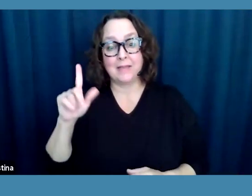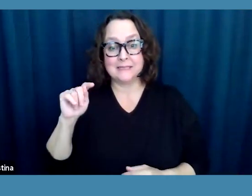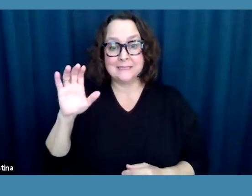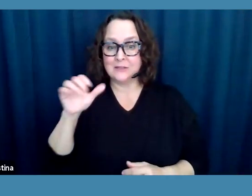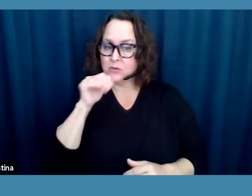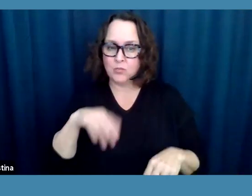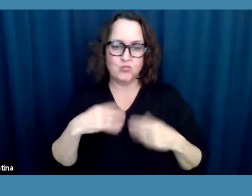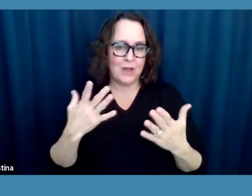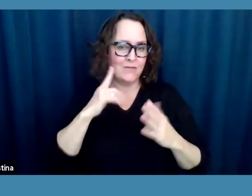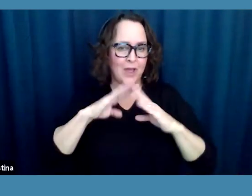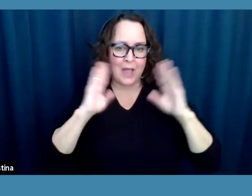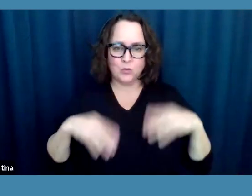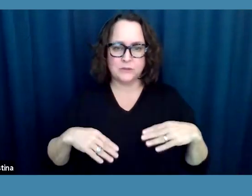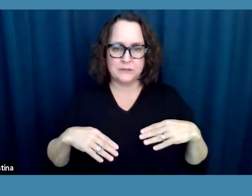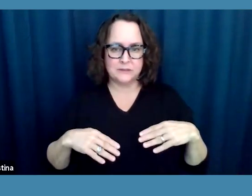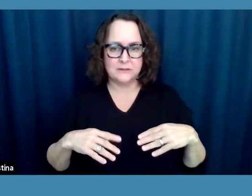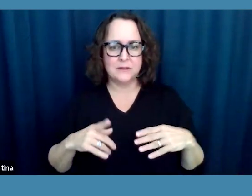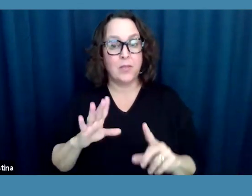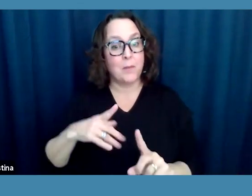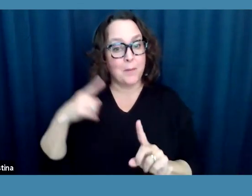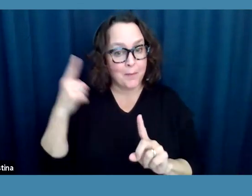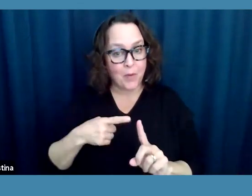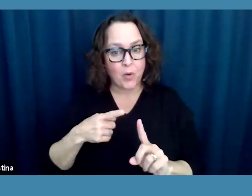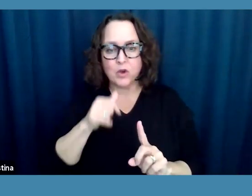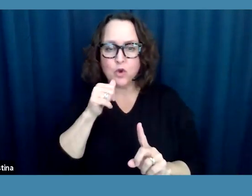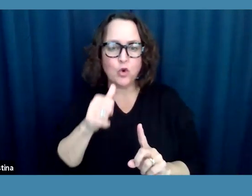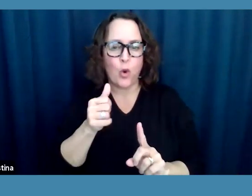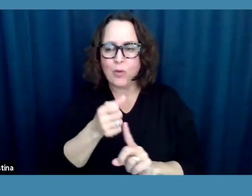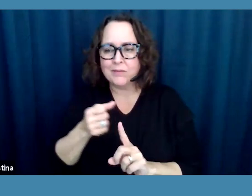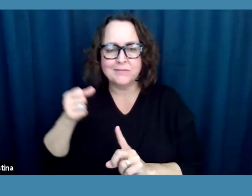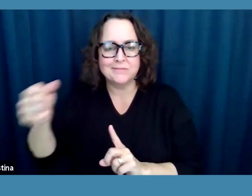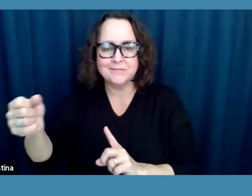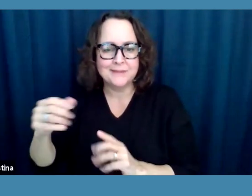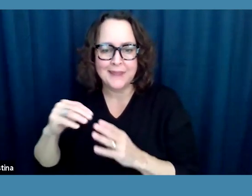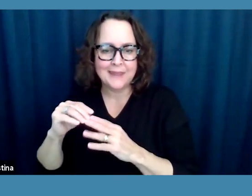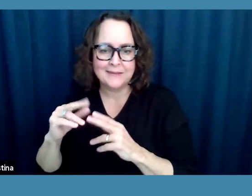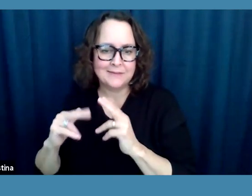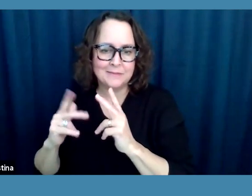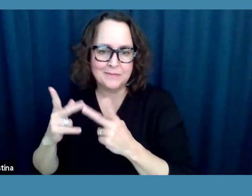really work that way. The point is to not be in a facility. So,